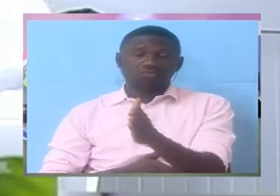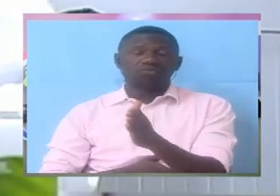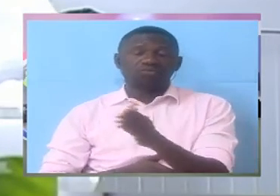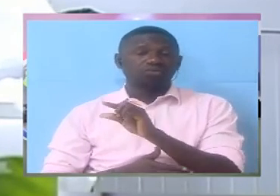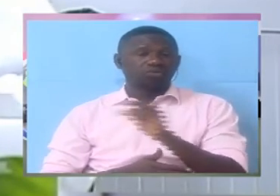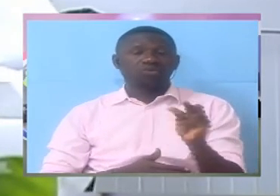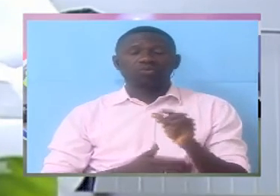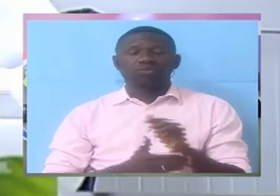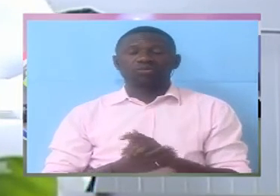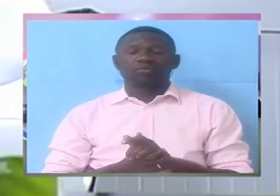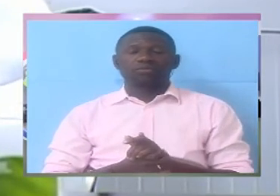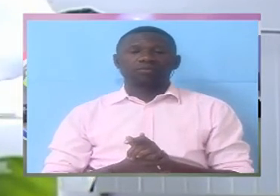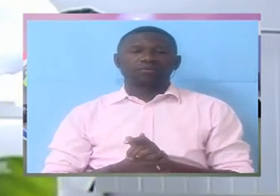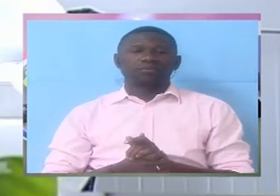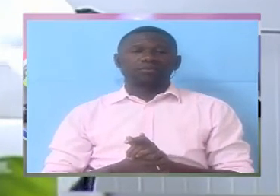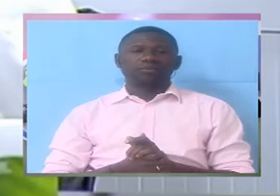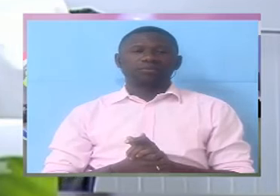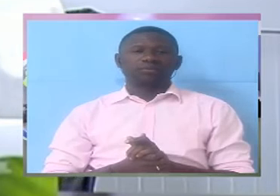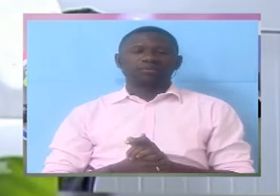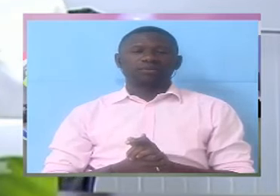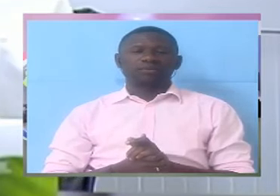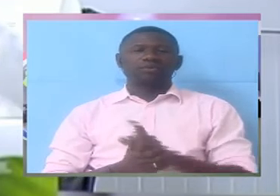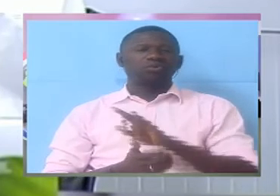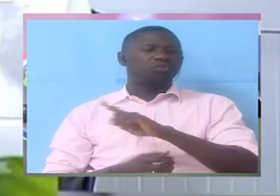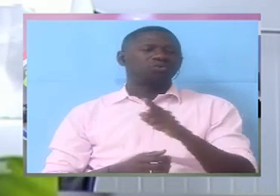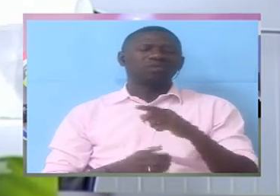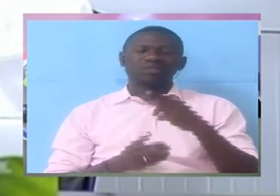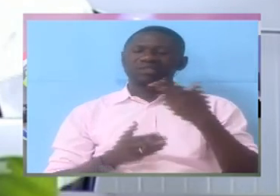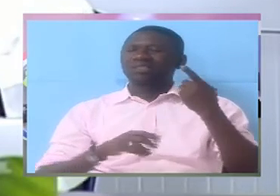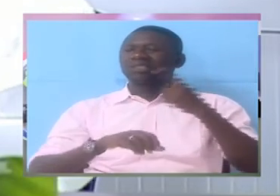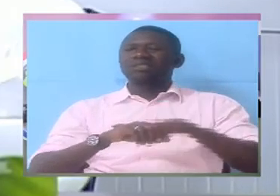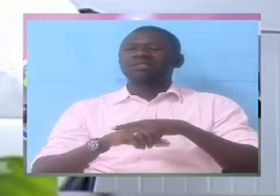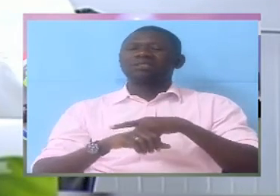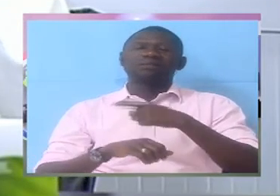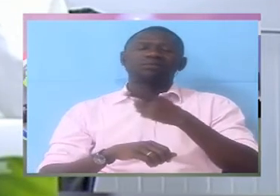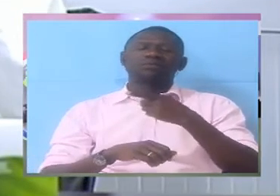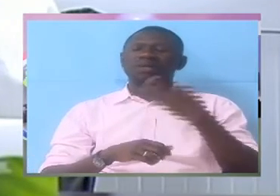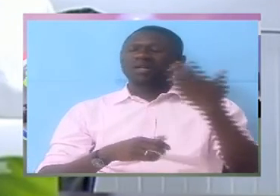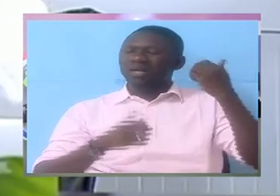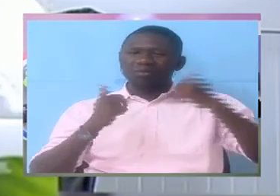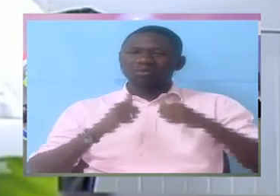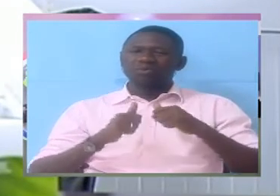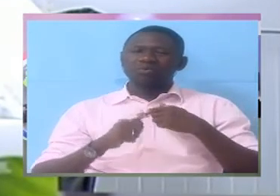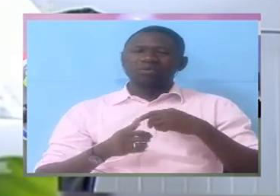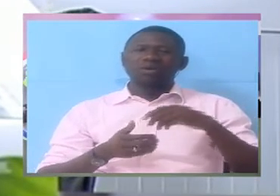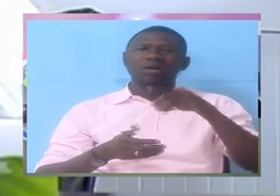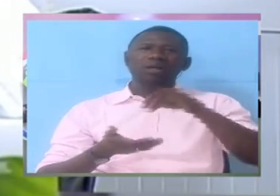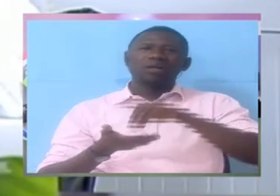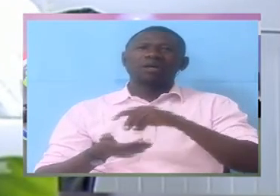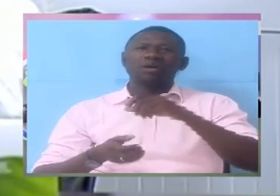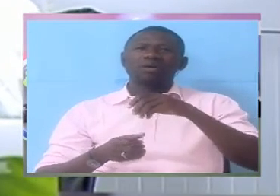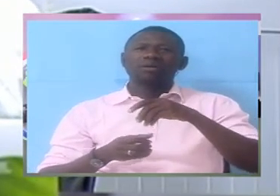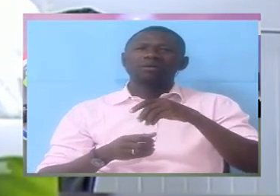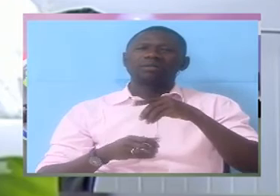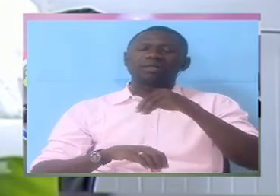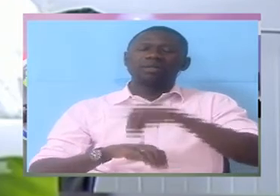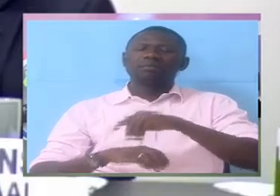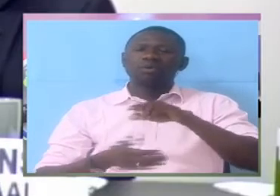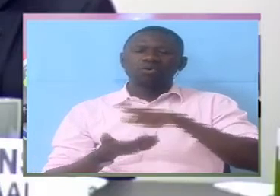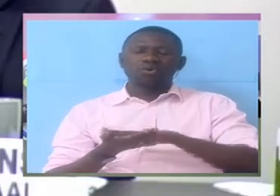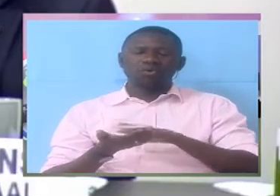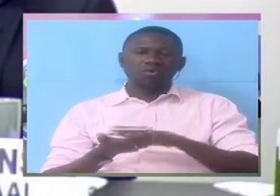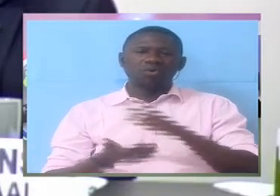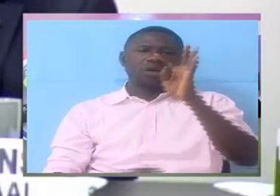time, we were only relying on our experts like Fode Bari, Baba Dinin Jobate. Would, hold a